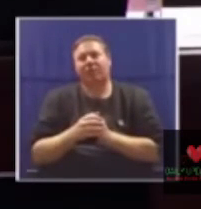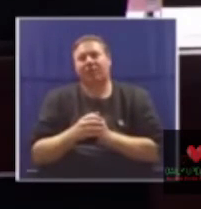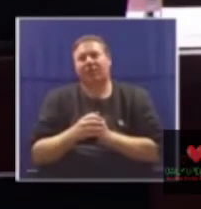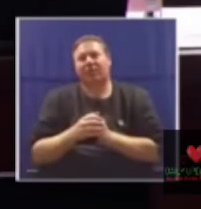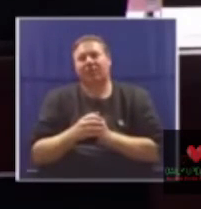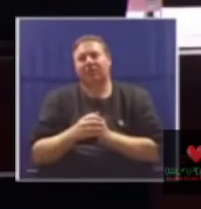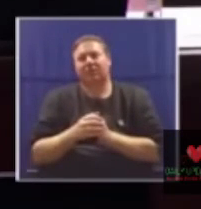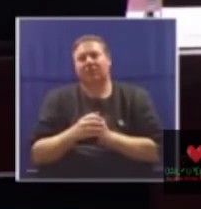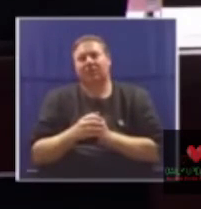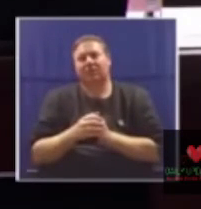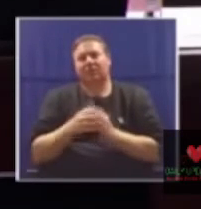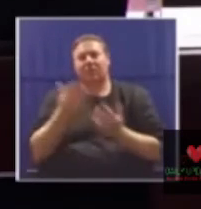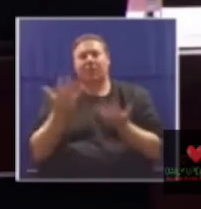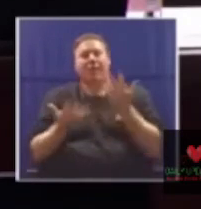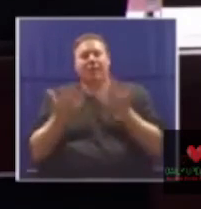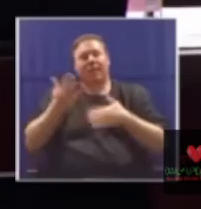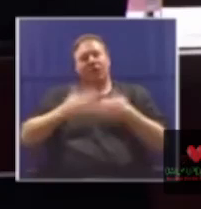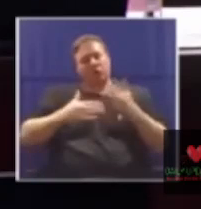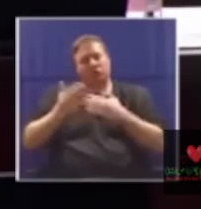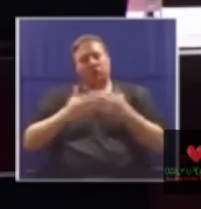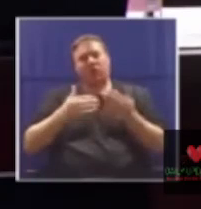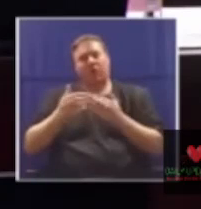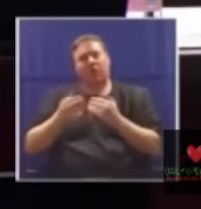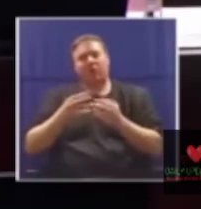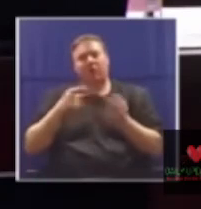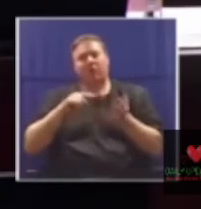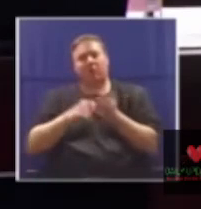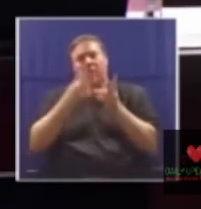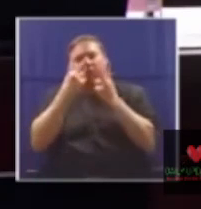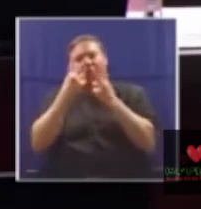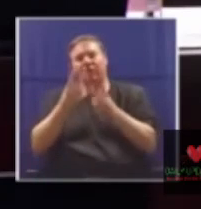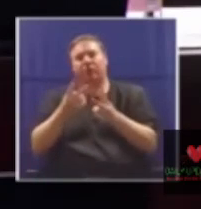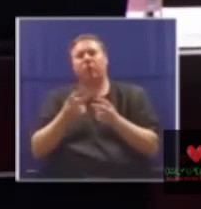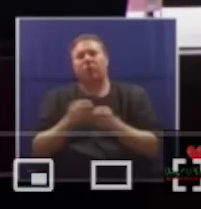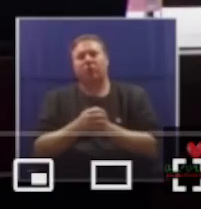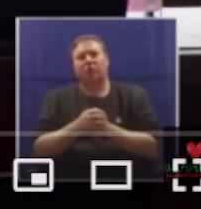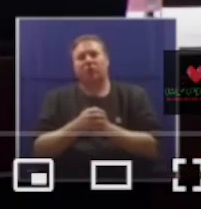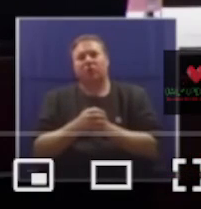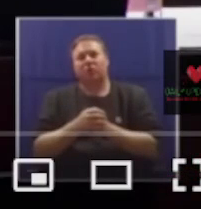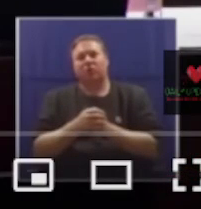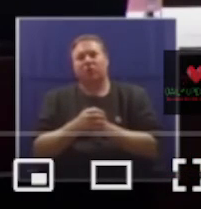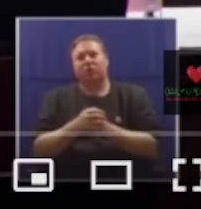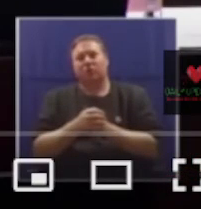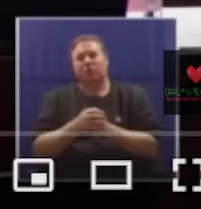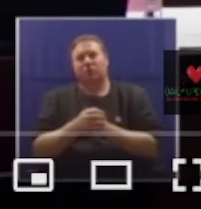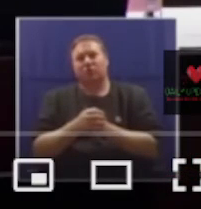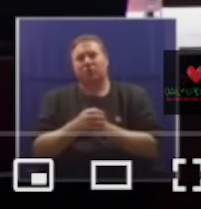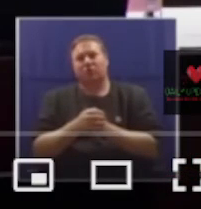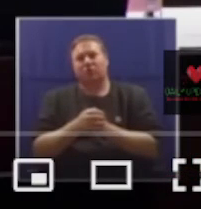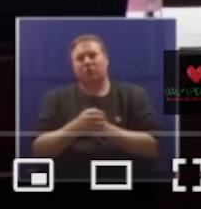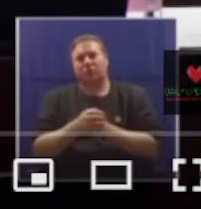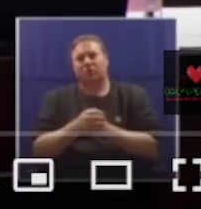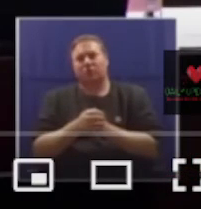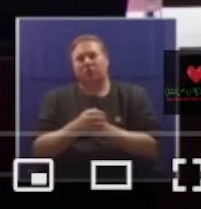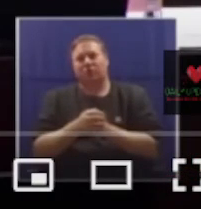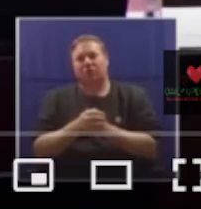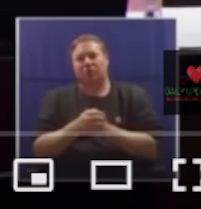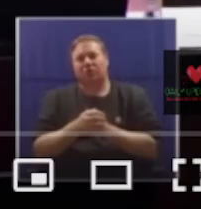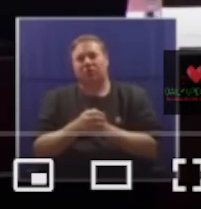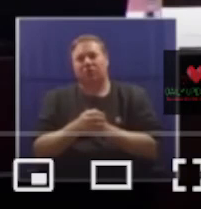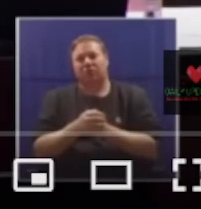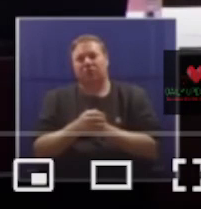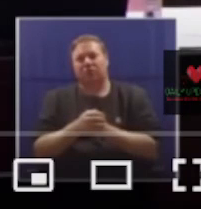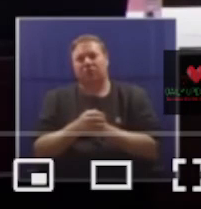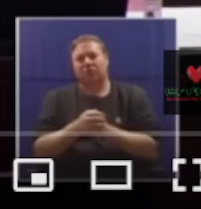an instructive point of view, we should educate the former treasurer of the Congress